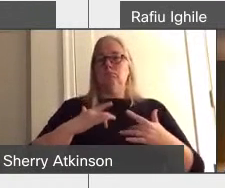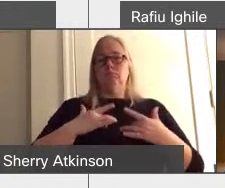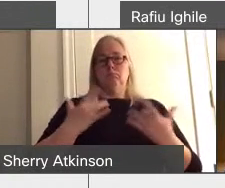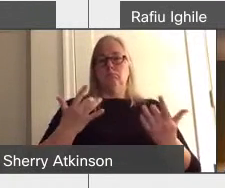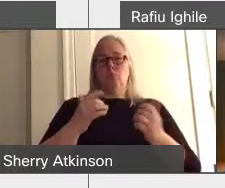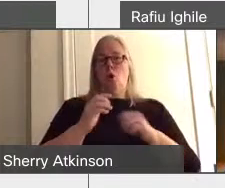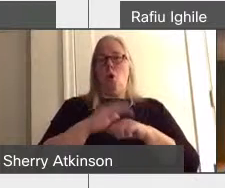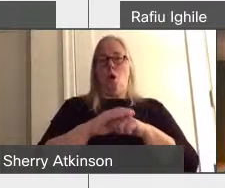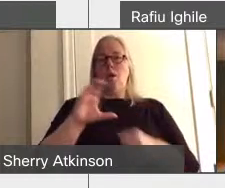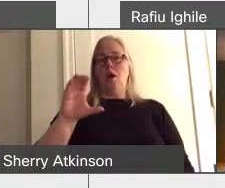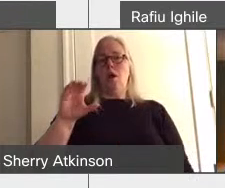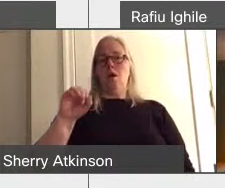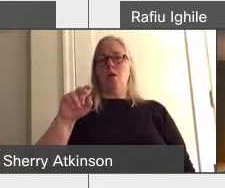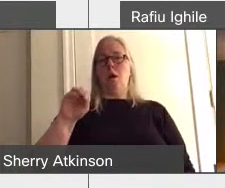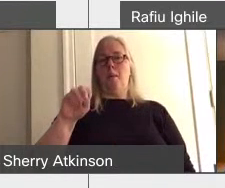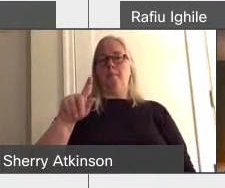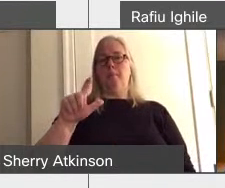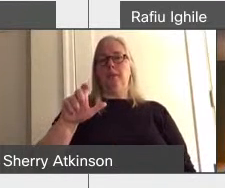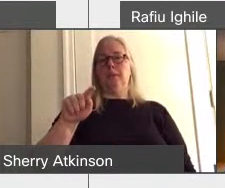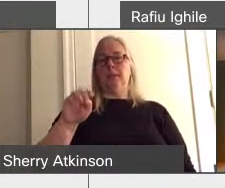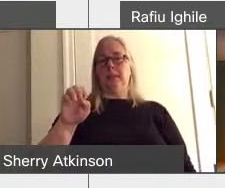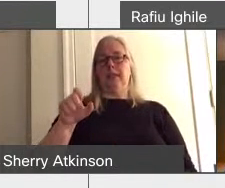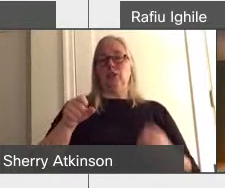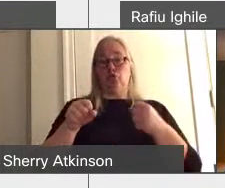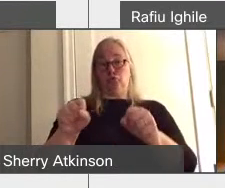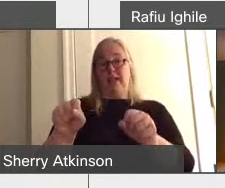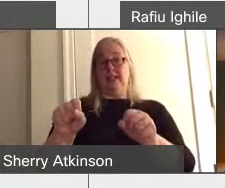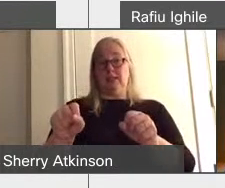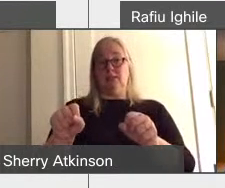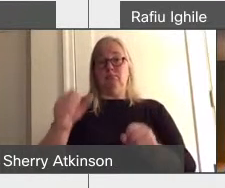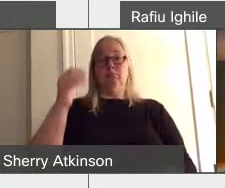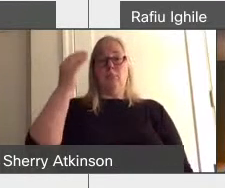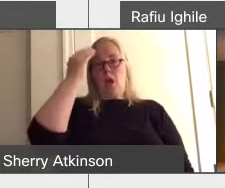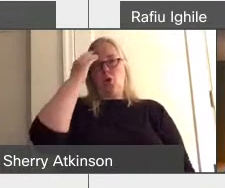complete streets. I know a lot of people are aware of that.